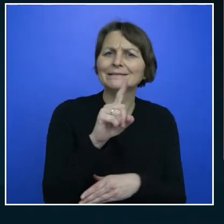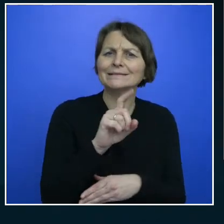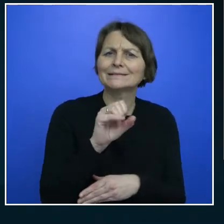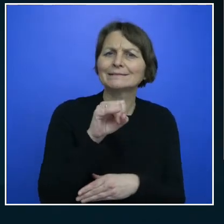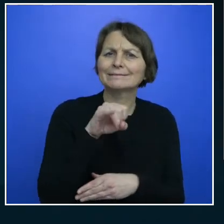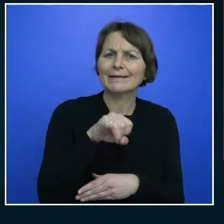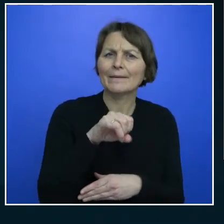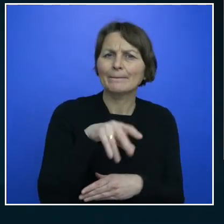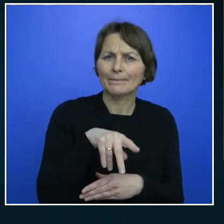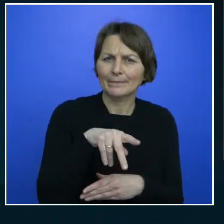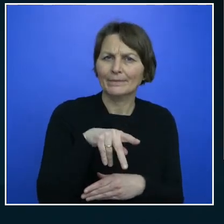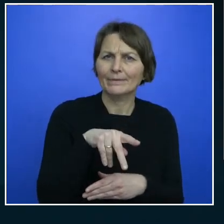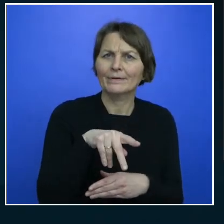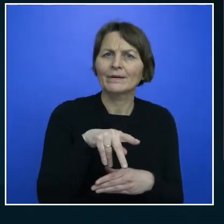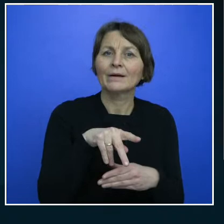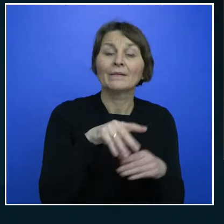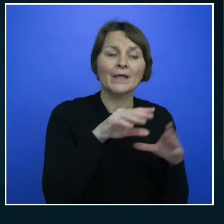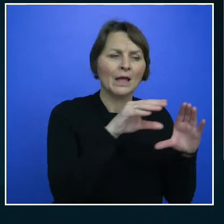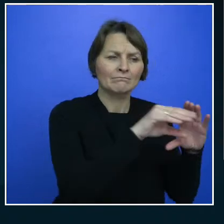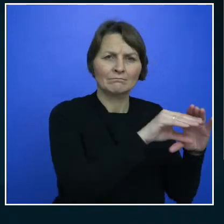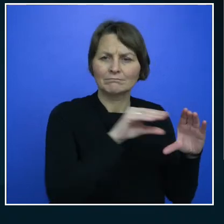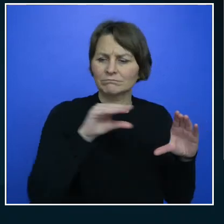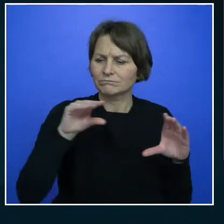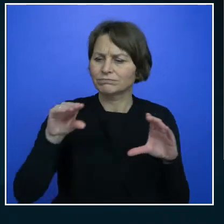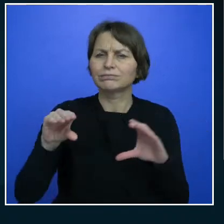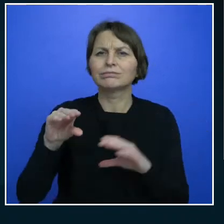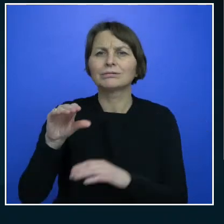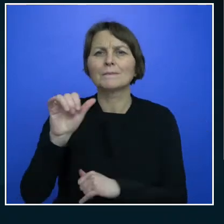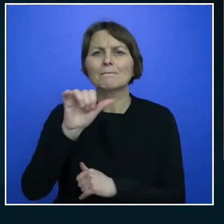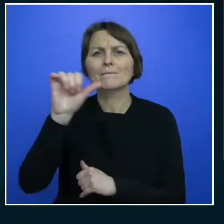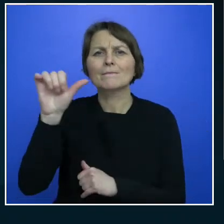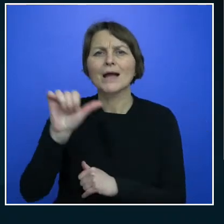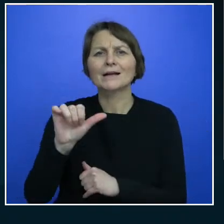the Azure web service.